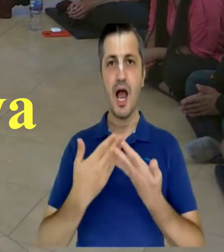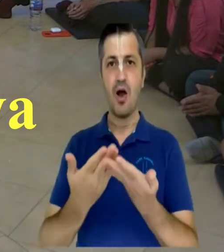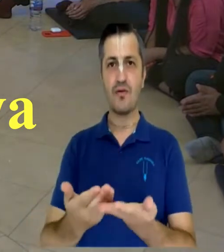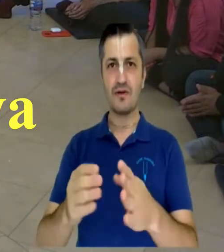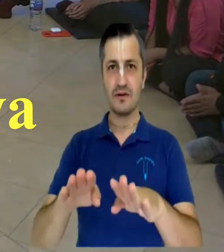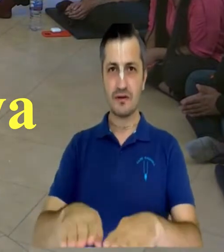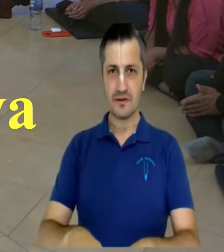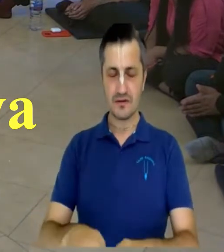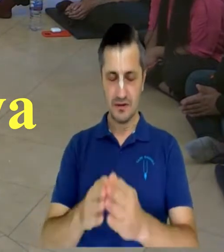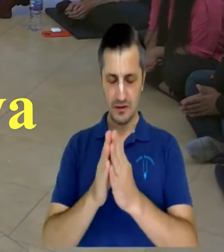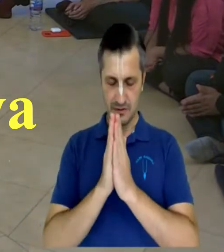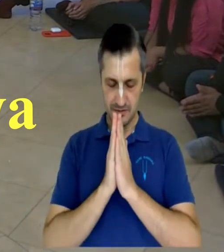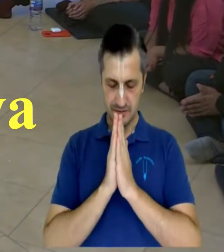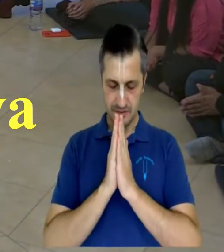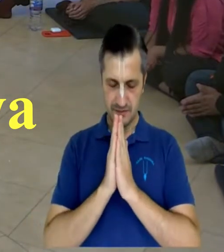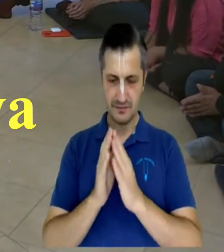Vasudevaya.